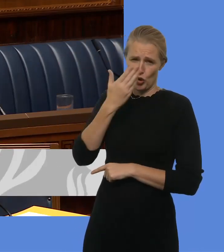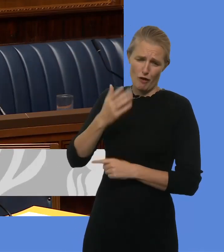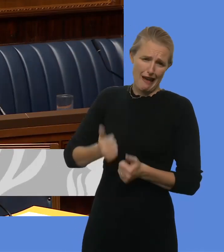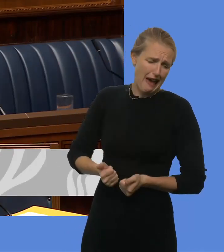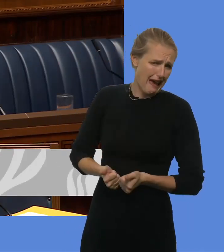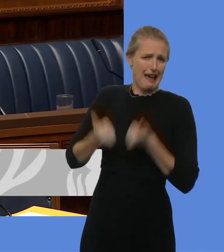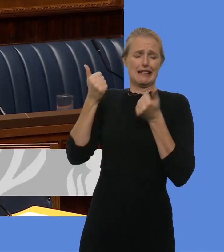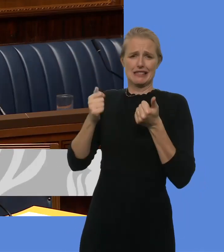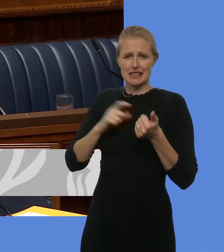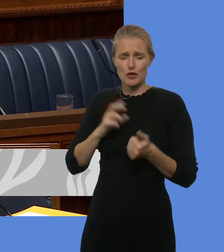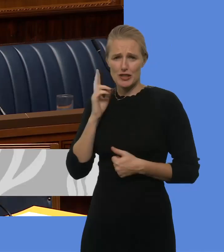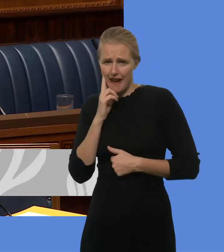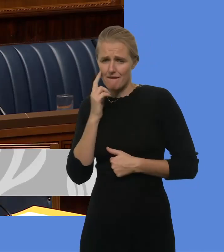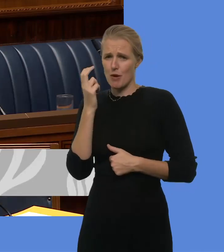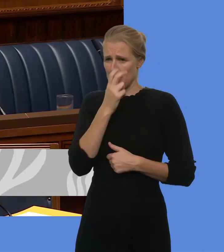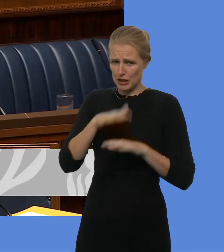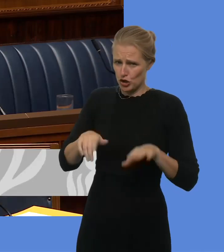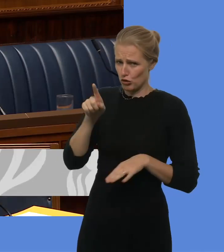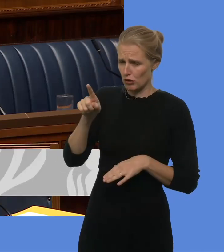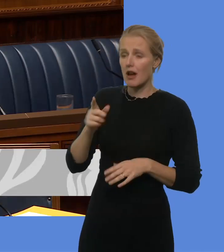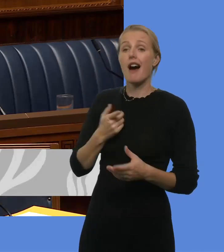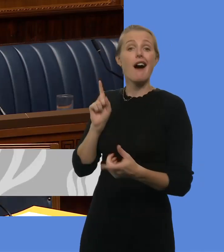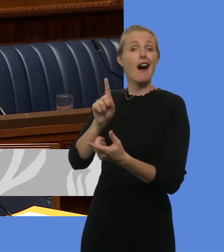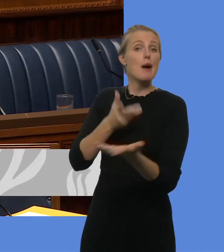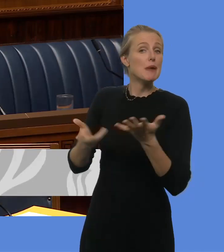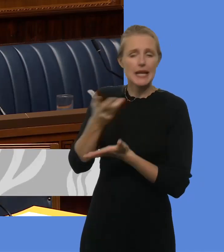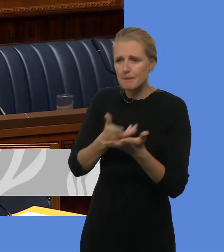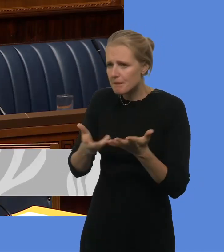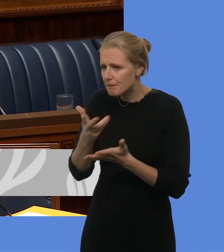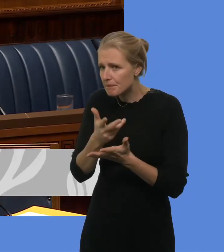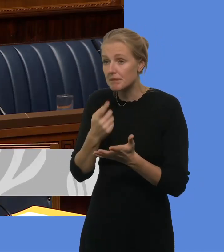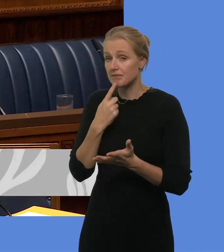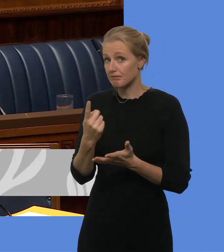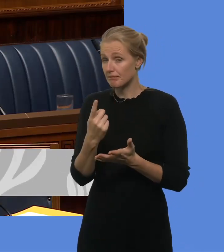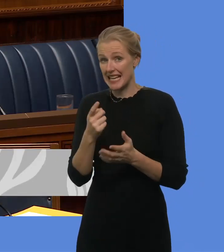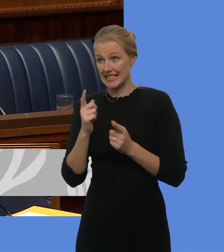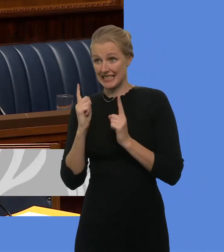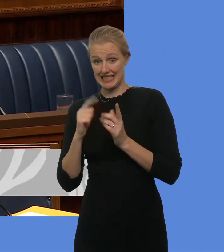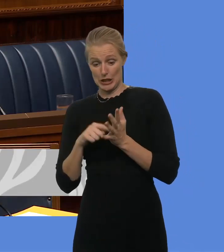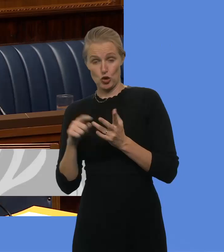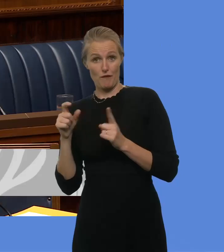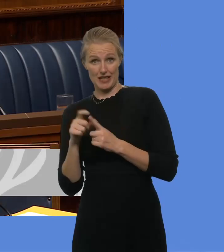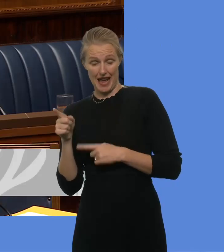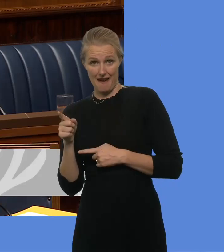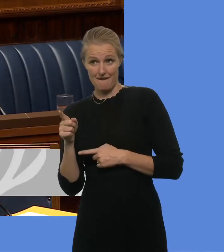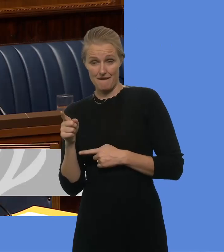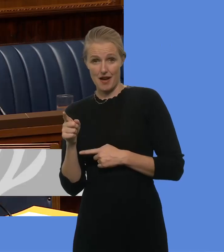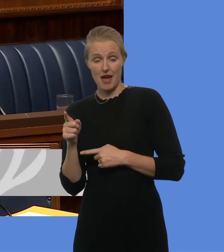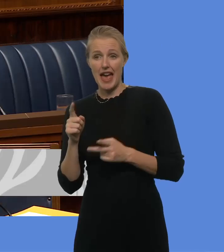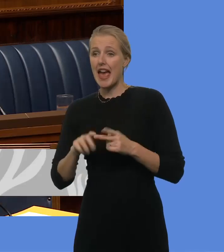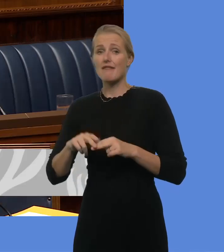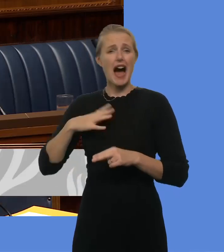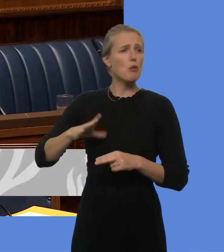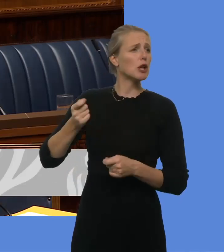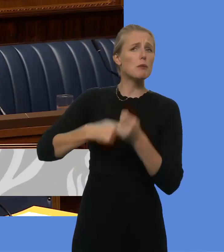are deaf or visually impaired. At that meeting, it was confirmed that specialist training for teachers of the deaf had to be either self-funded